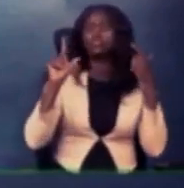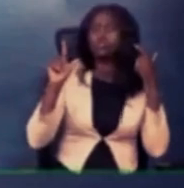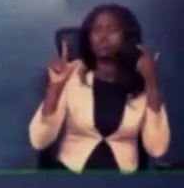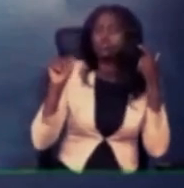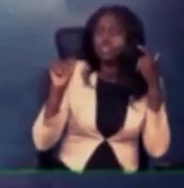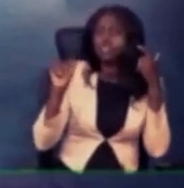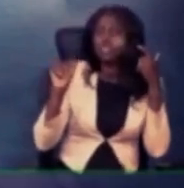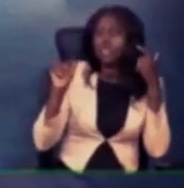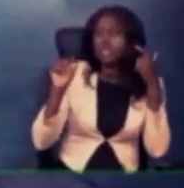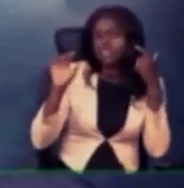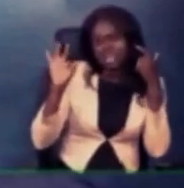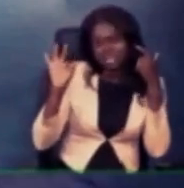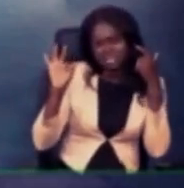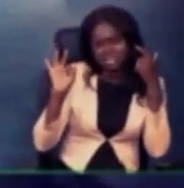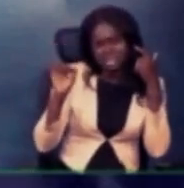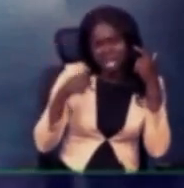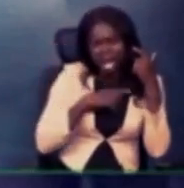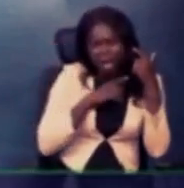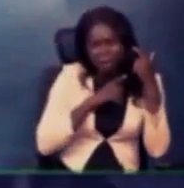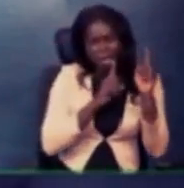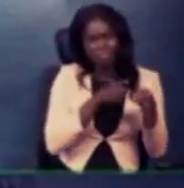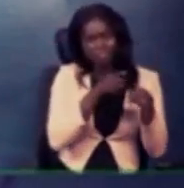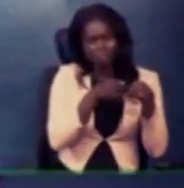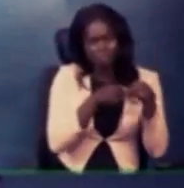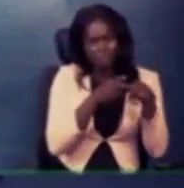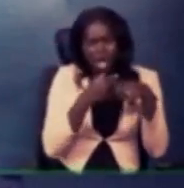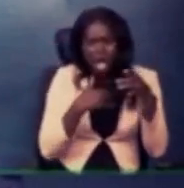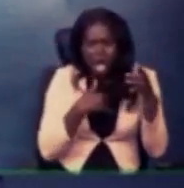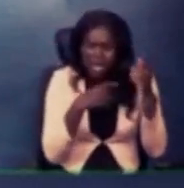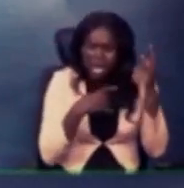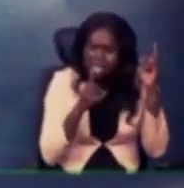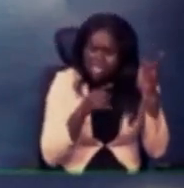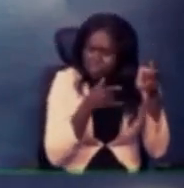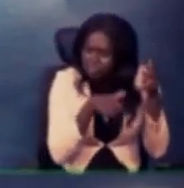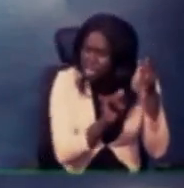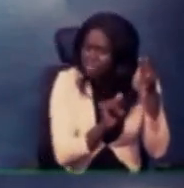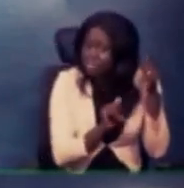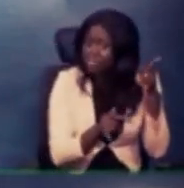Have I attended to you already? Because a sound.